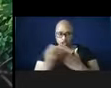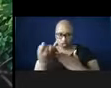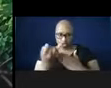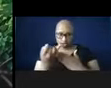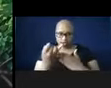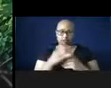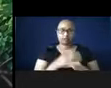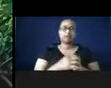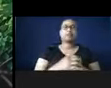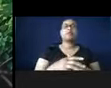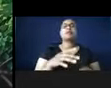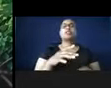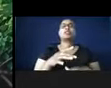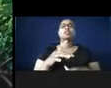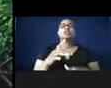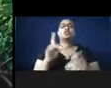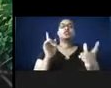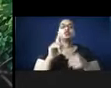National Historic Site.